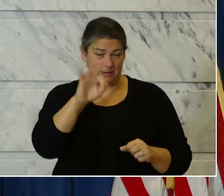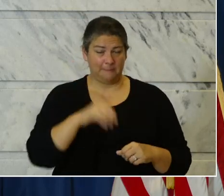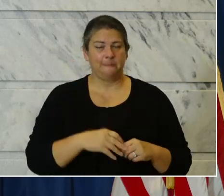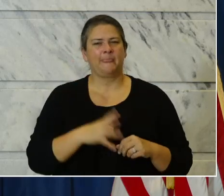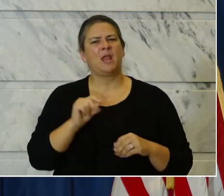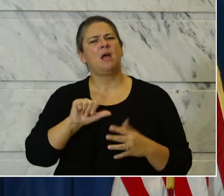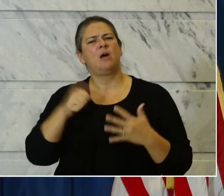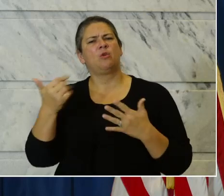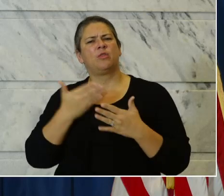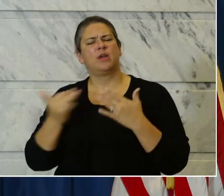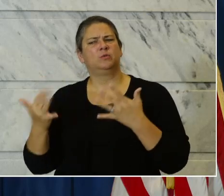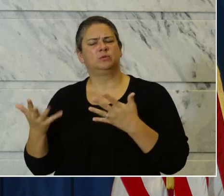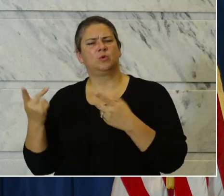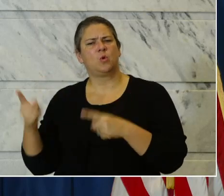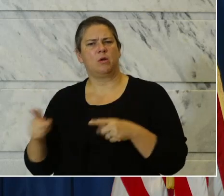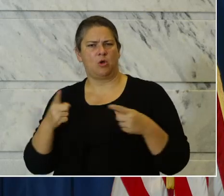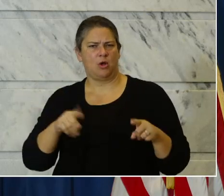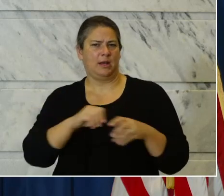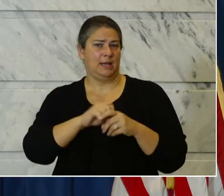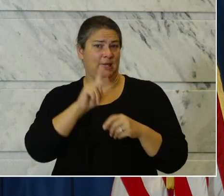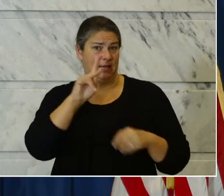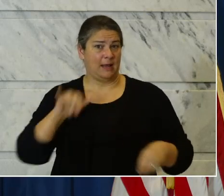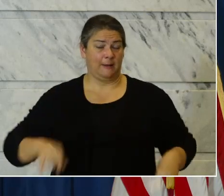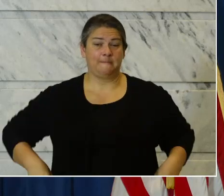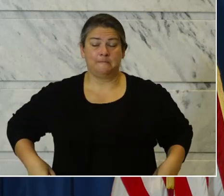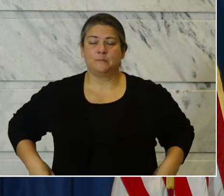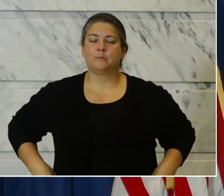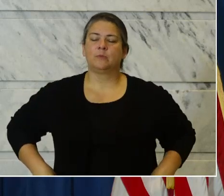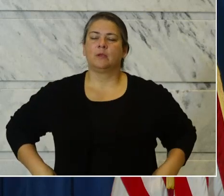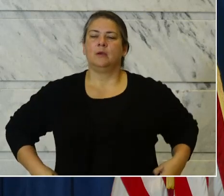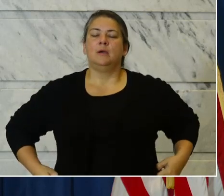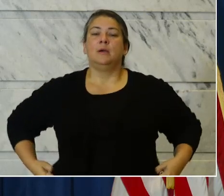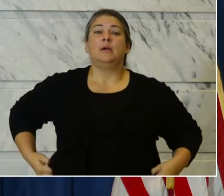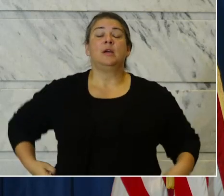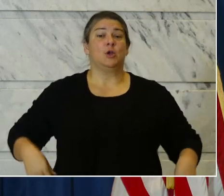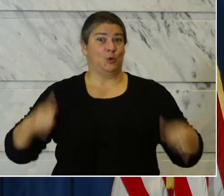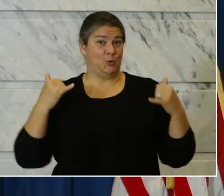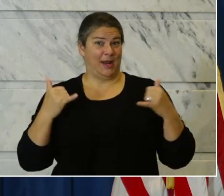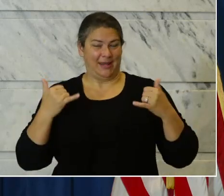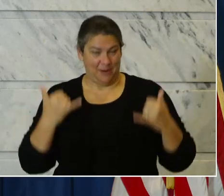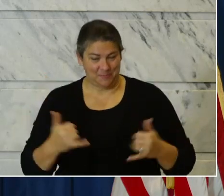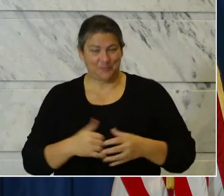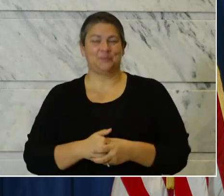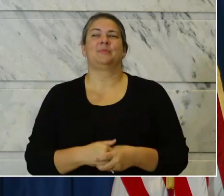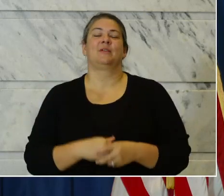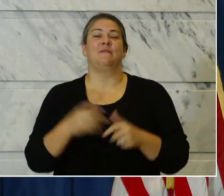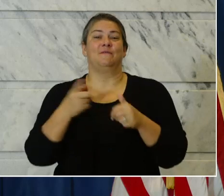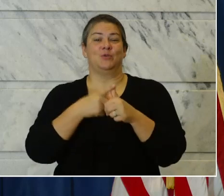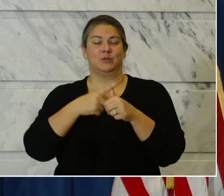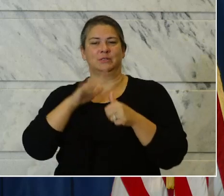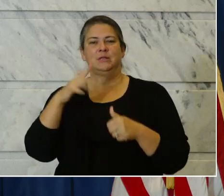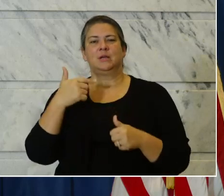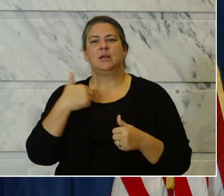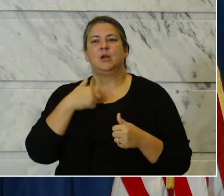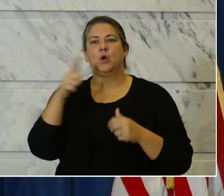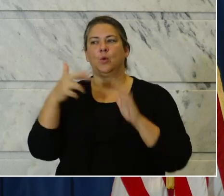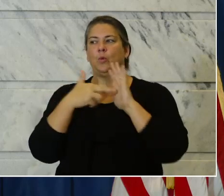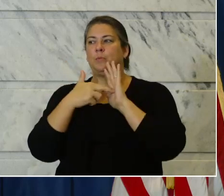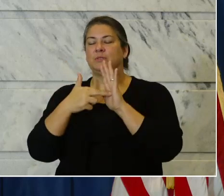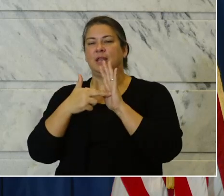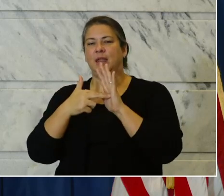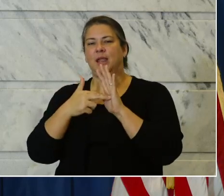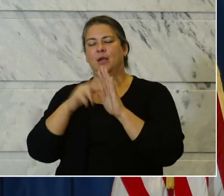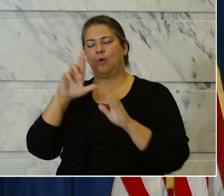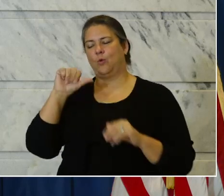some other things going on in Kentucky. Today, first, I am representing Randall K. Cooper High